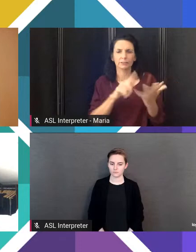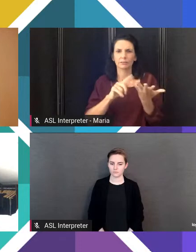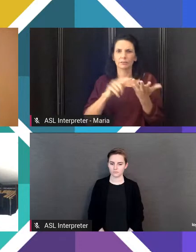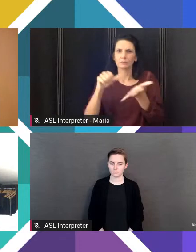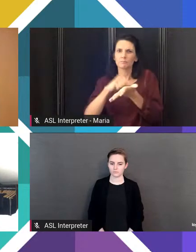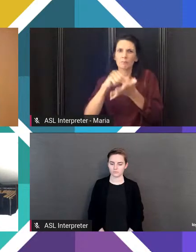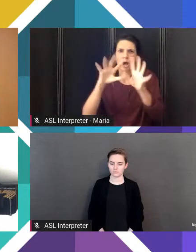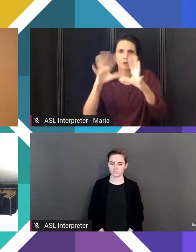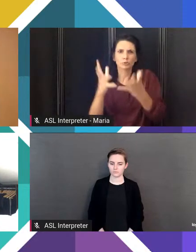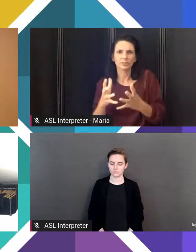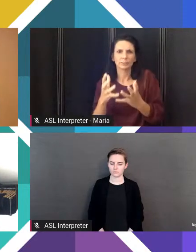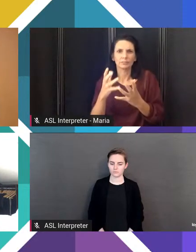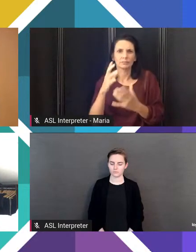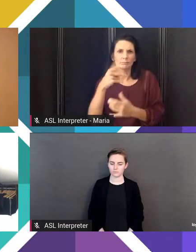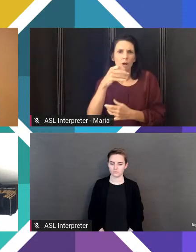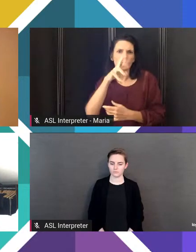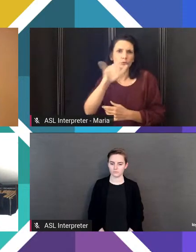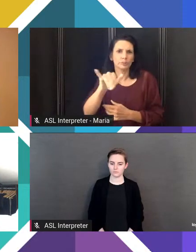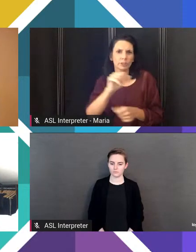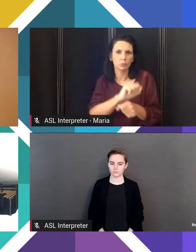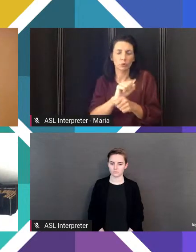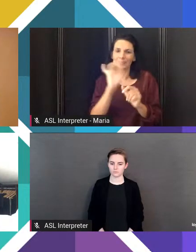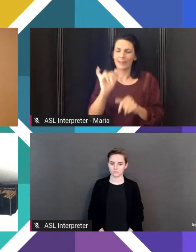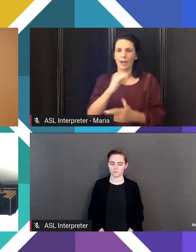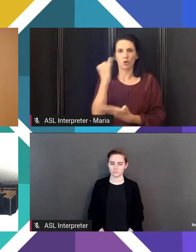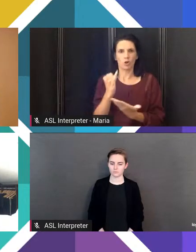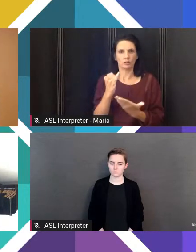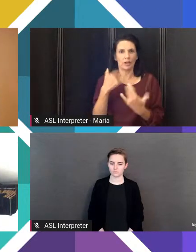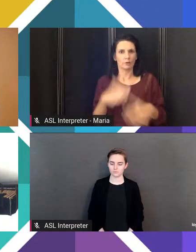These are all the arts that I grew up with, which